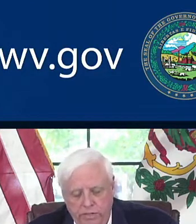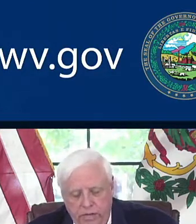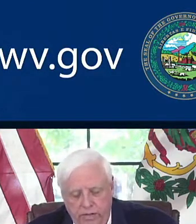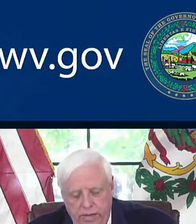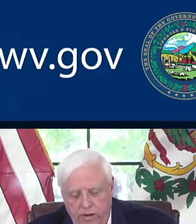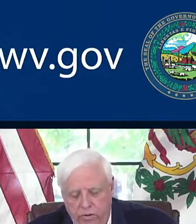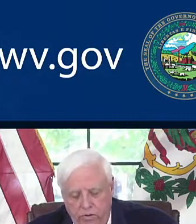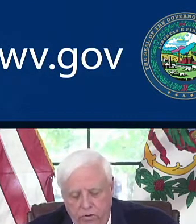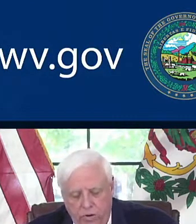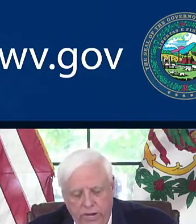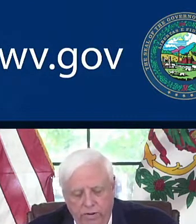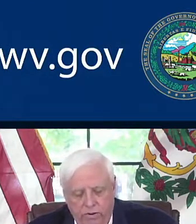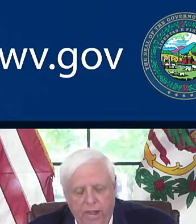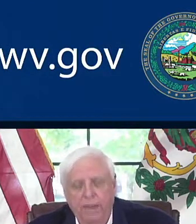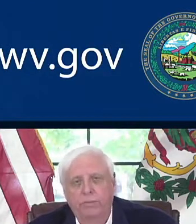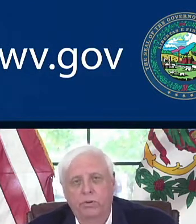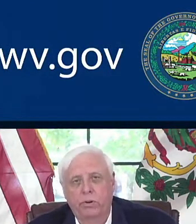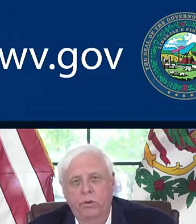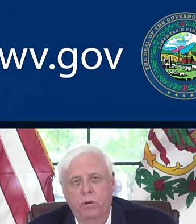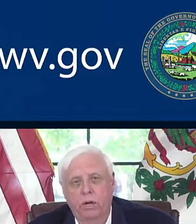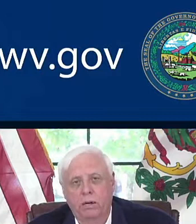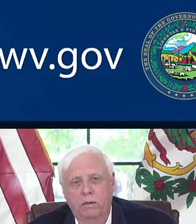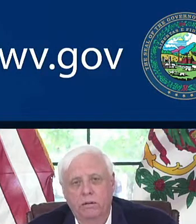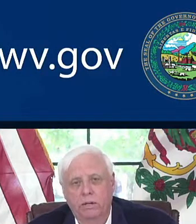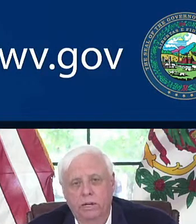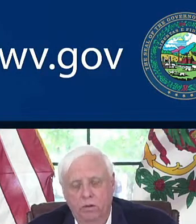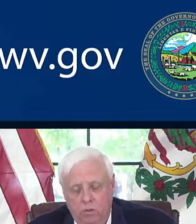pharmacies. They are doing great drive-through,